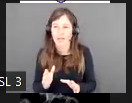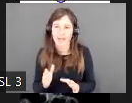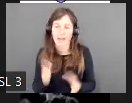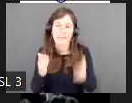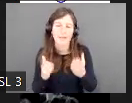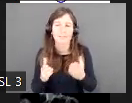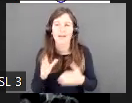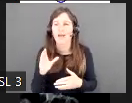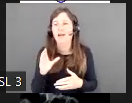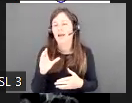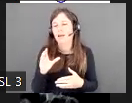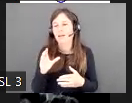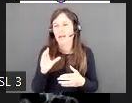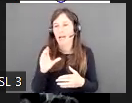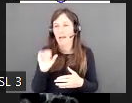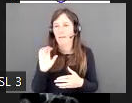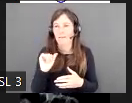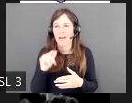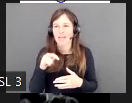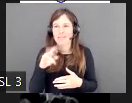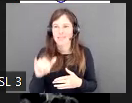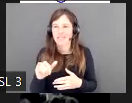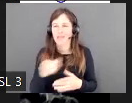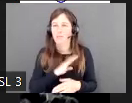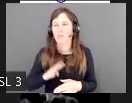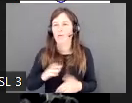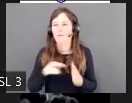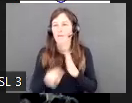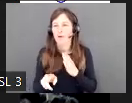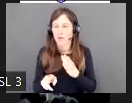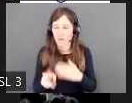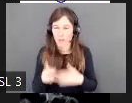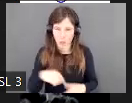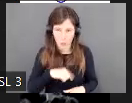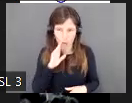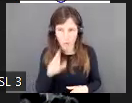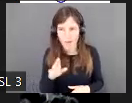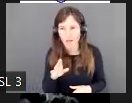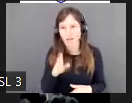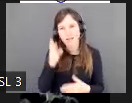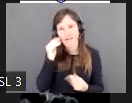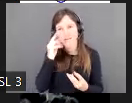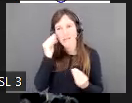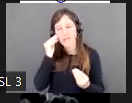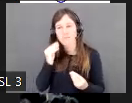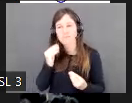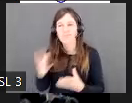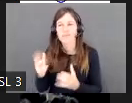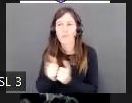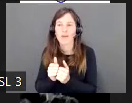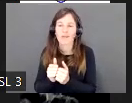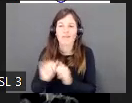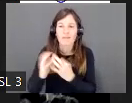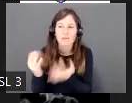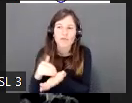referral. We will share and sign risks to primary care providers or specialists based on what we know. We will share